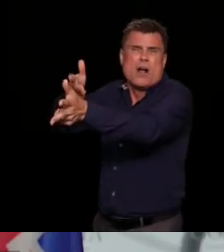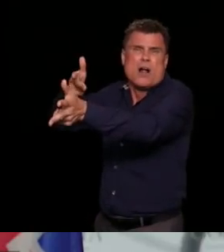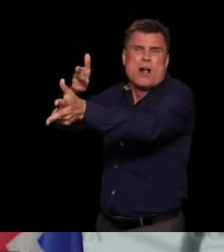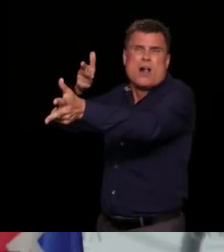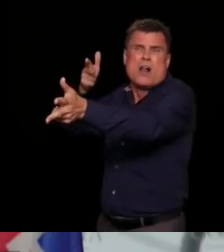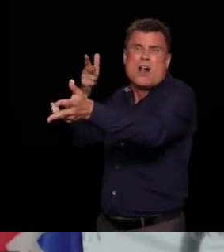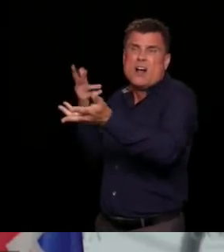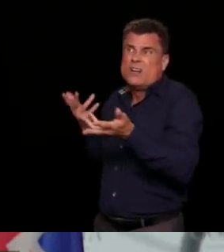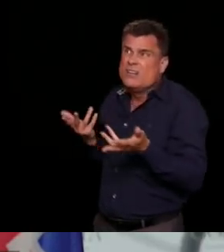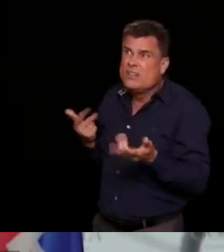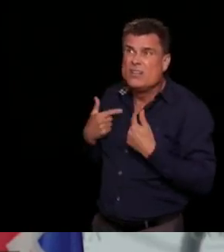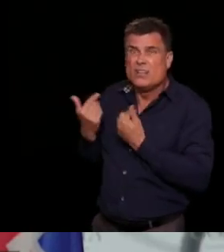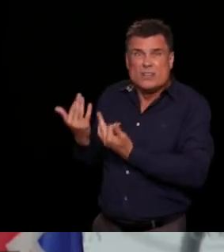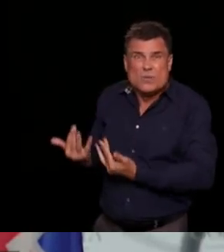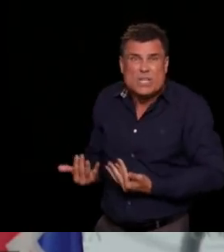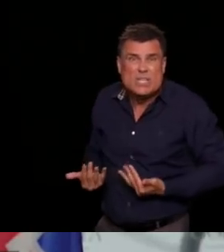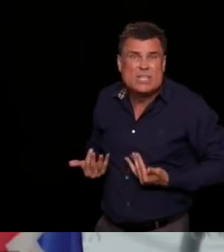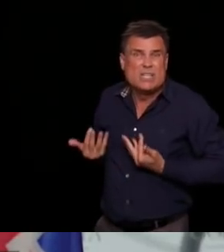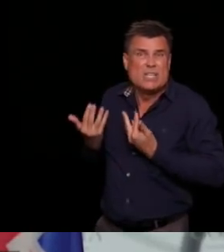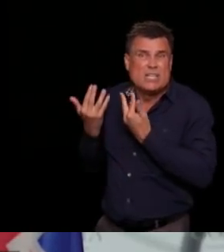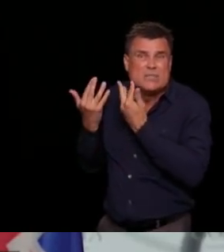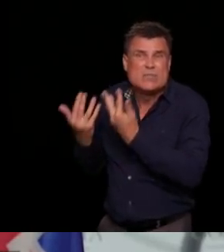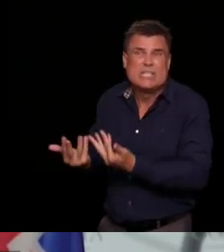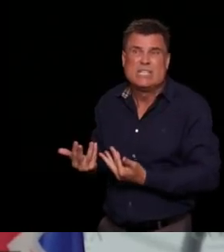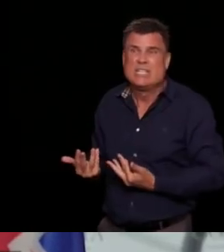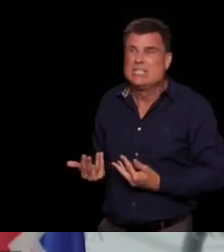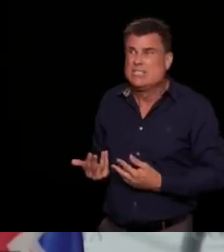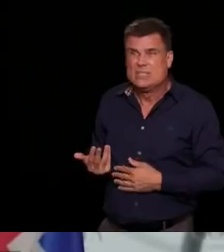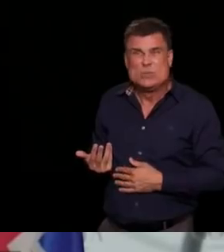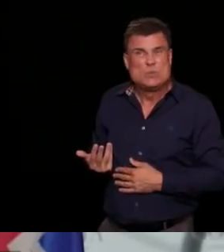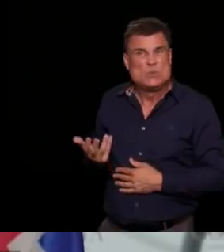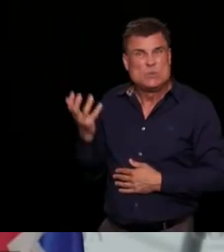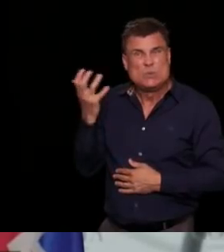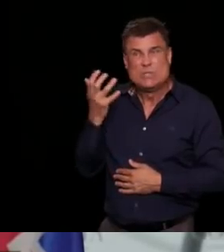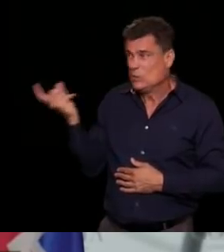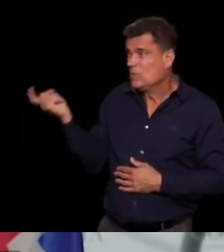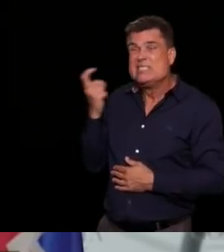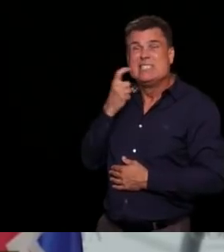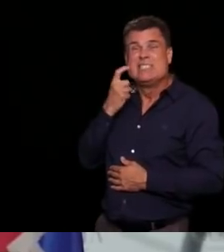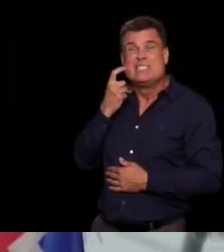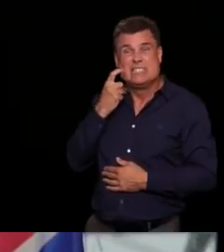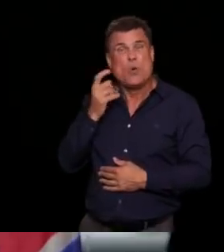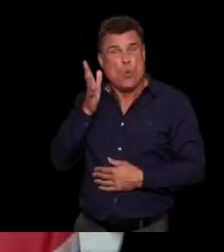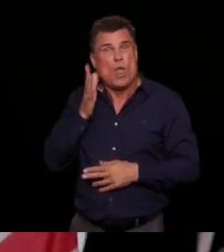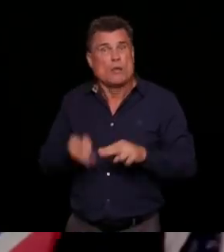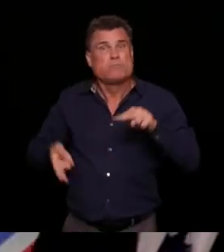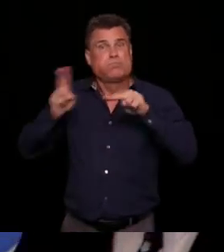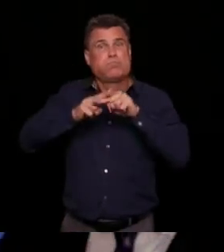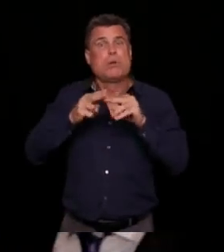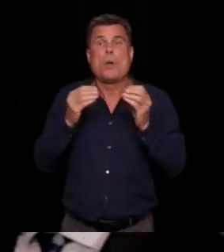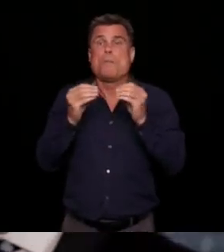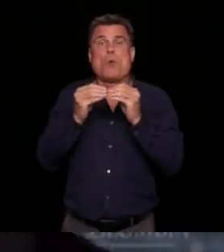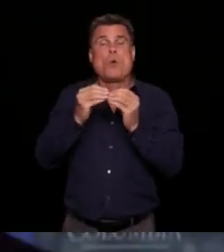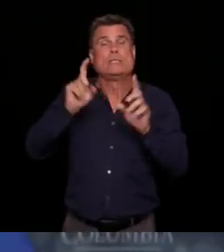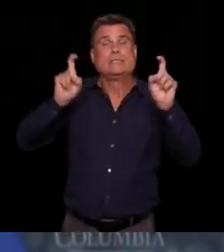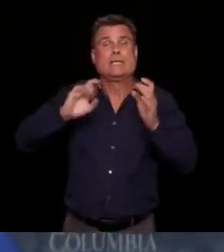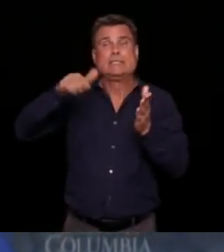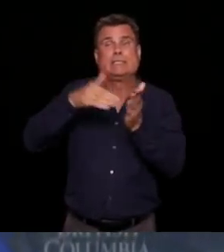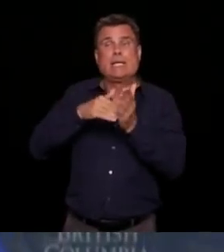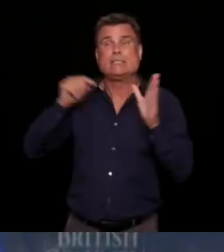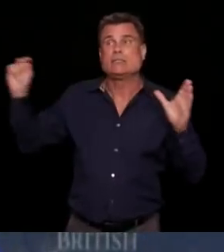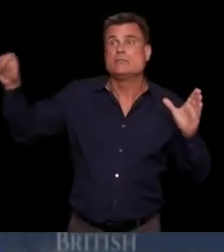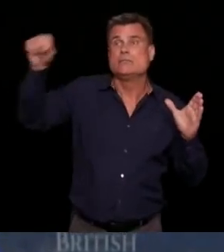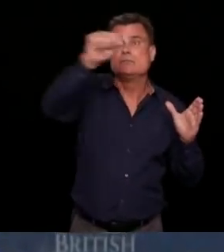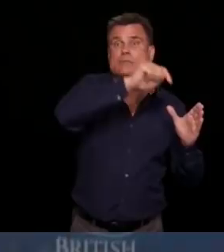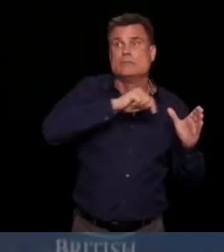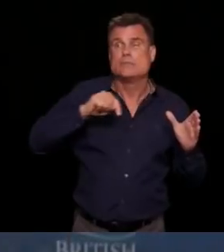get access. And I know that you've mentioned earlier that the ramping up of tests, but we've been told that up to 8,000 tests a day